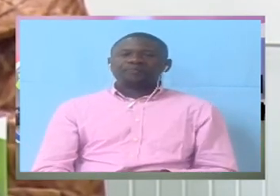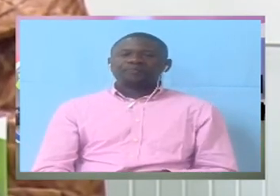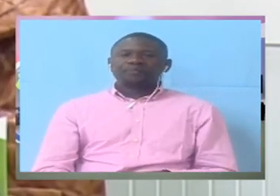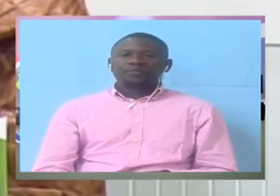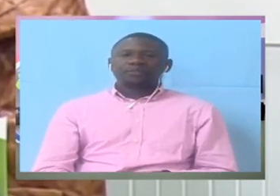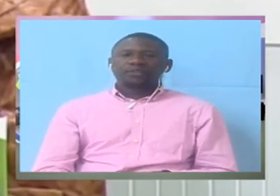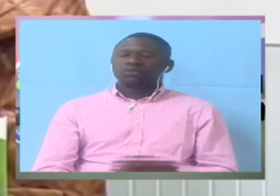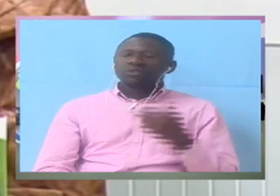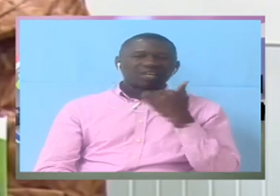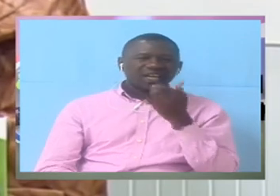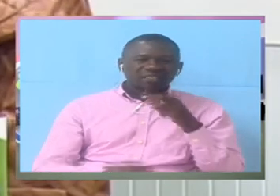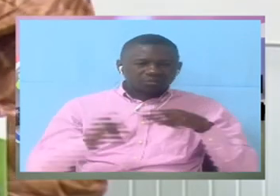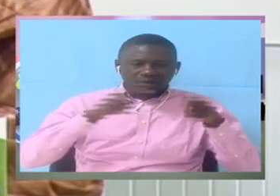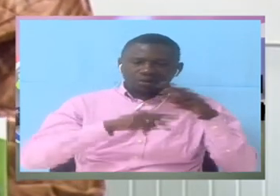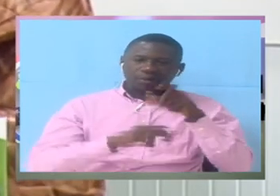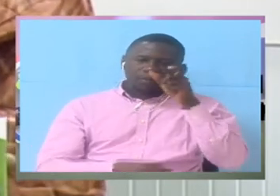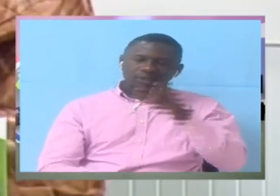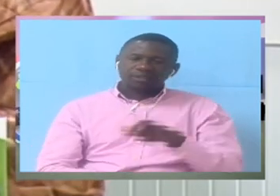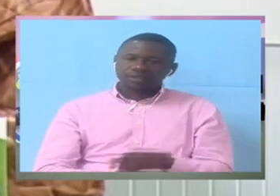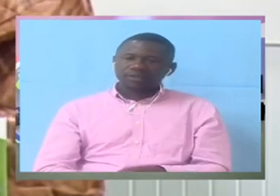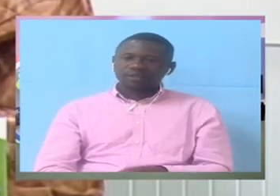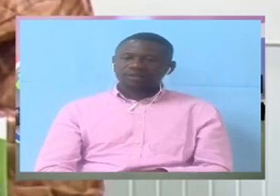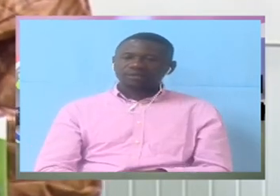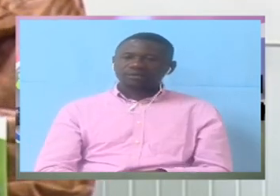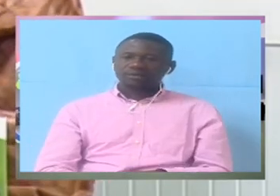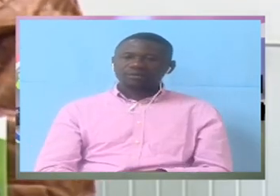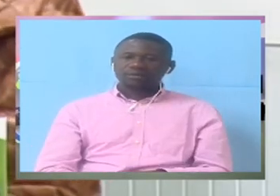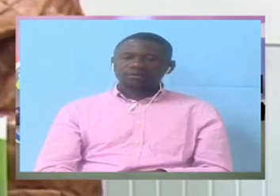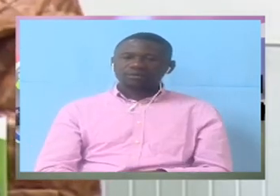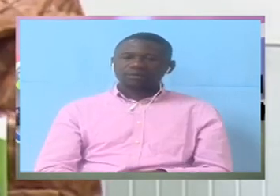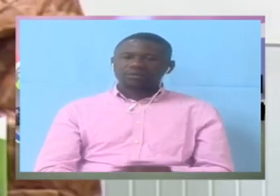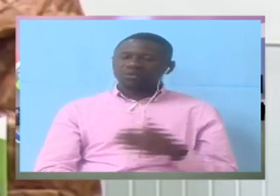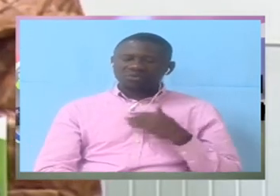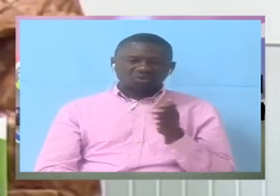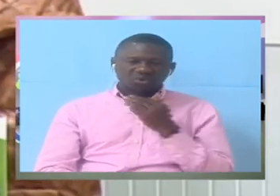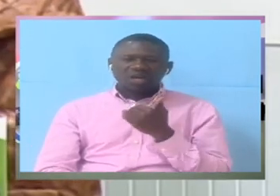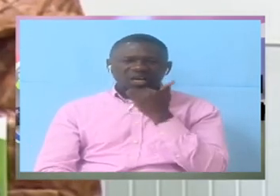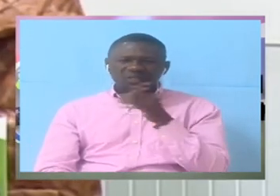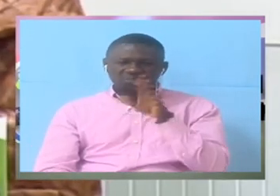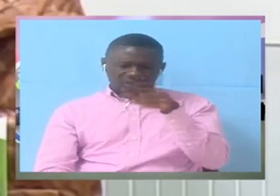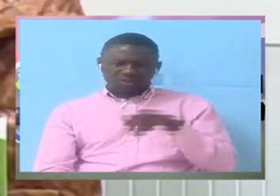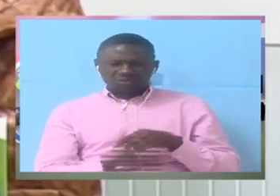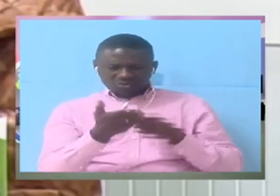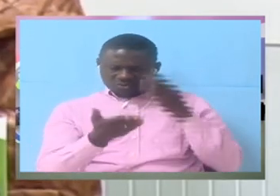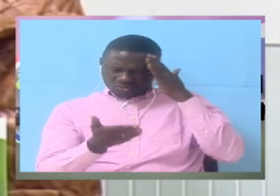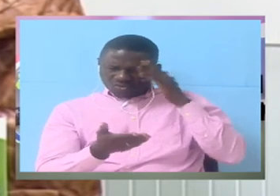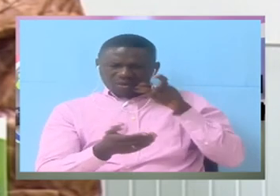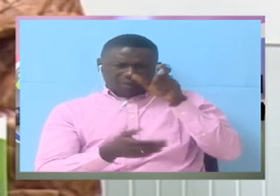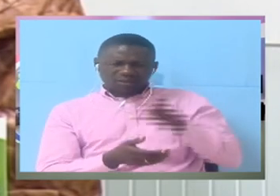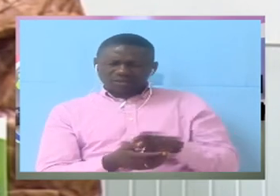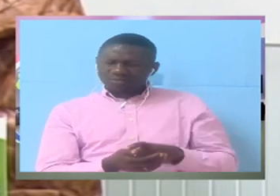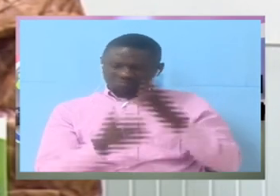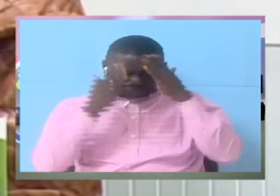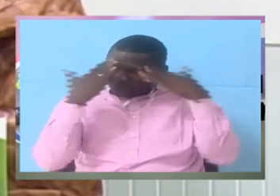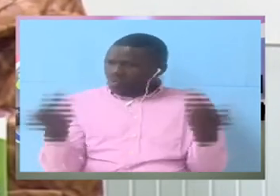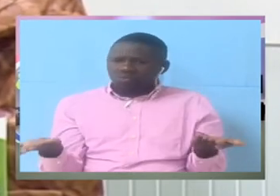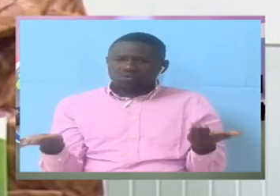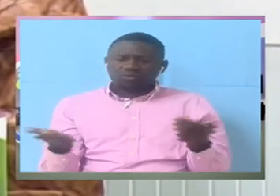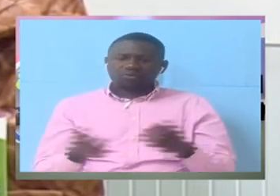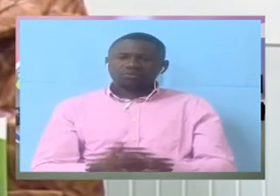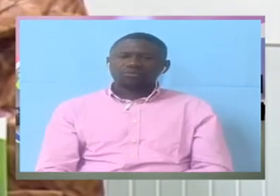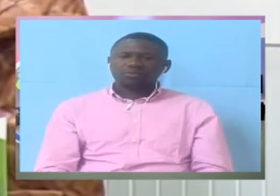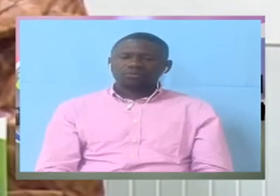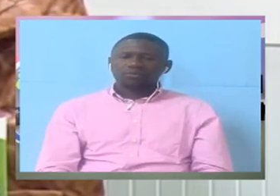Just inquiring about someone does not make you. And does not make you find him. He's not like the